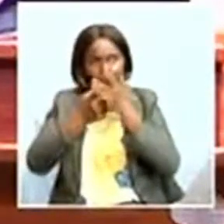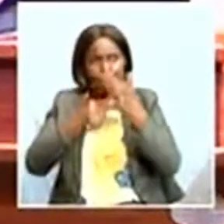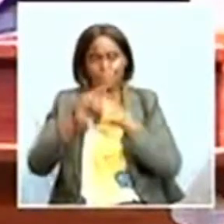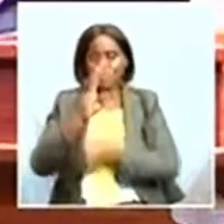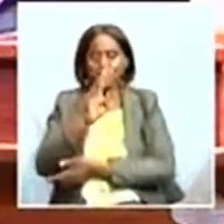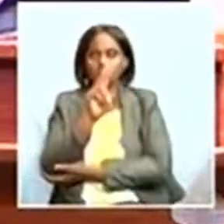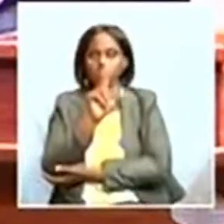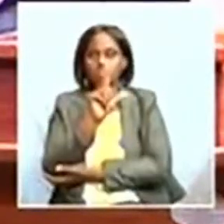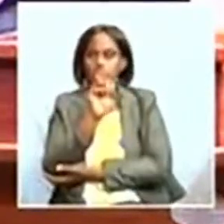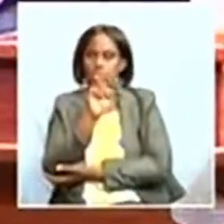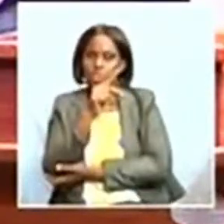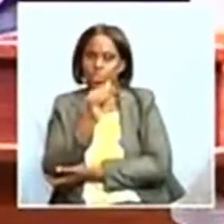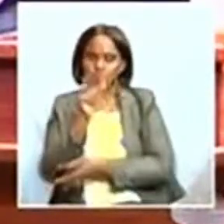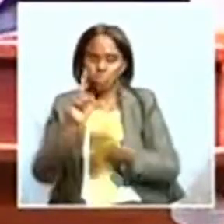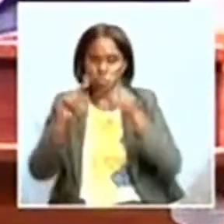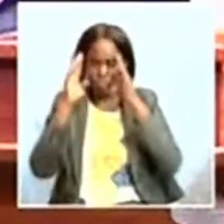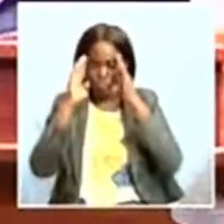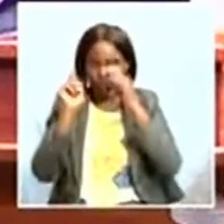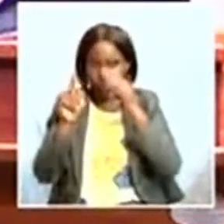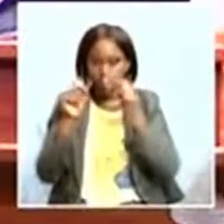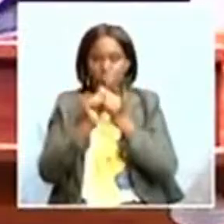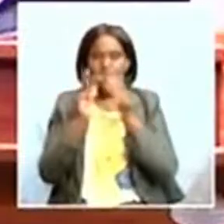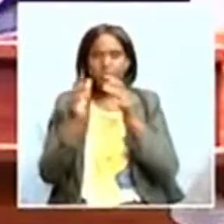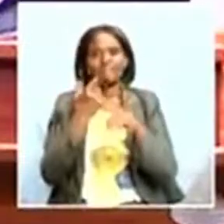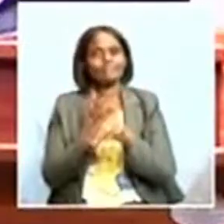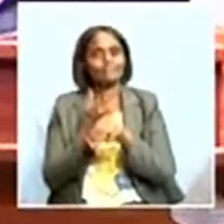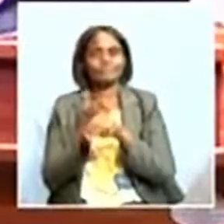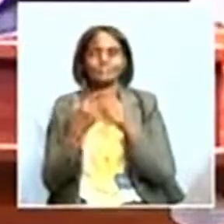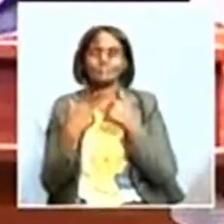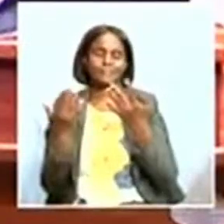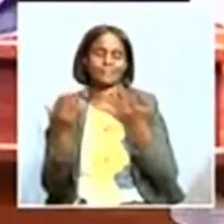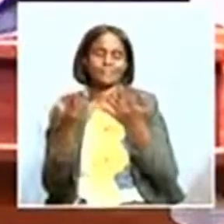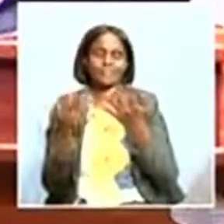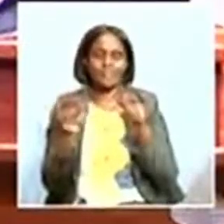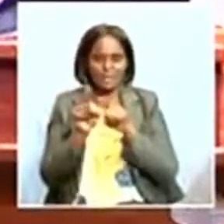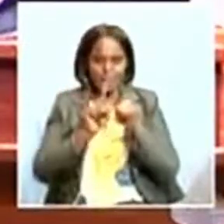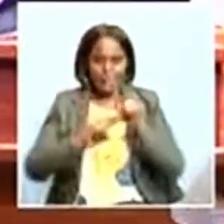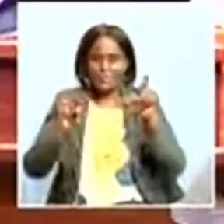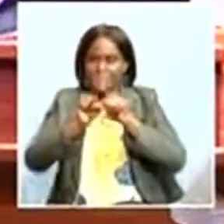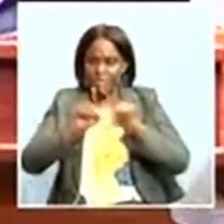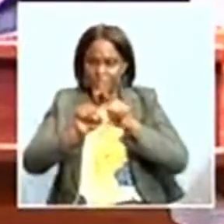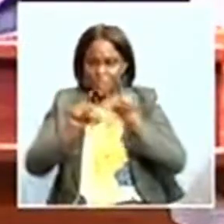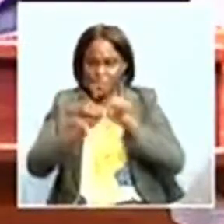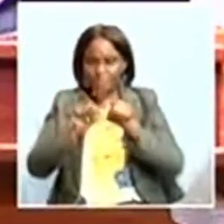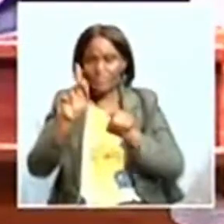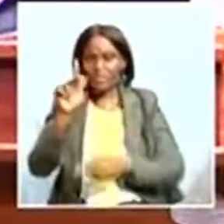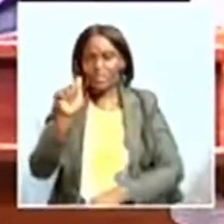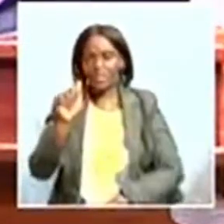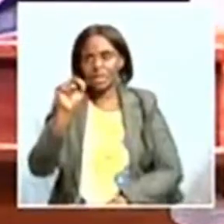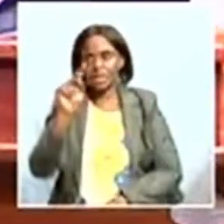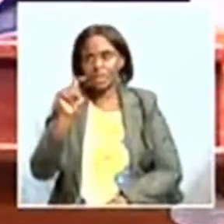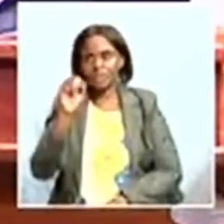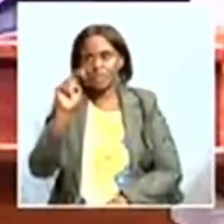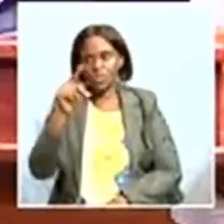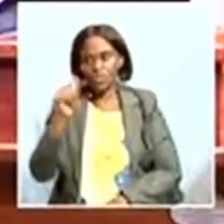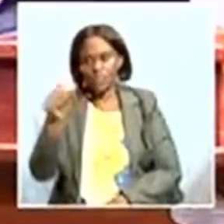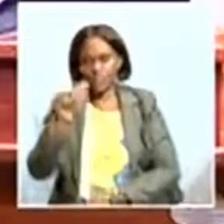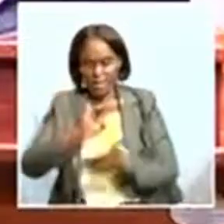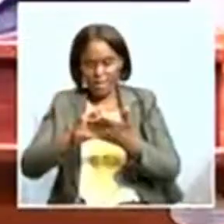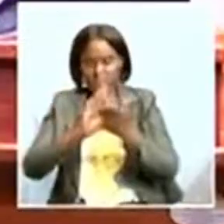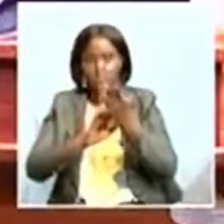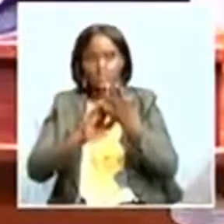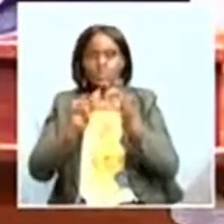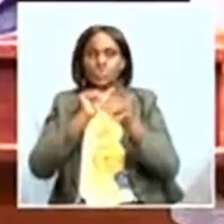to attain Musasengoma without difficulty. Similarly, Kantongo Basic School has not been